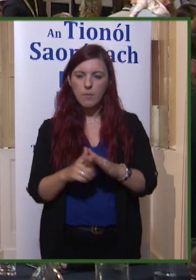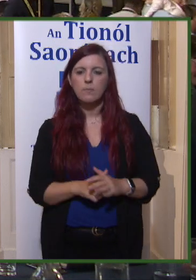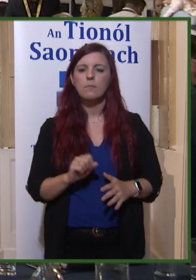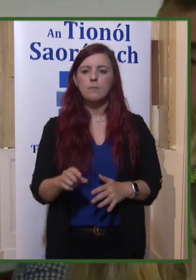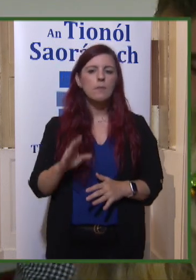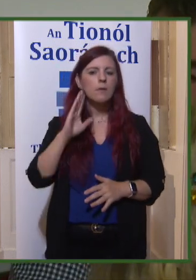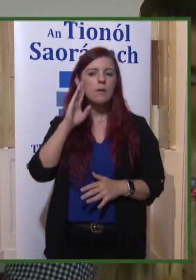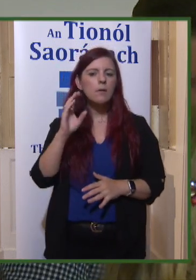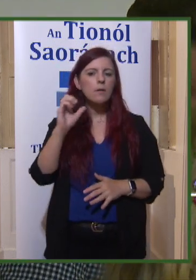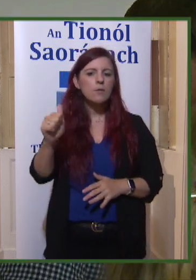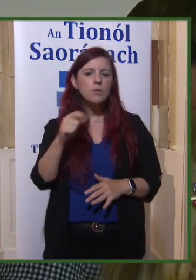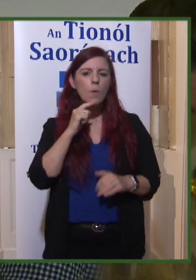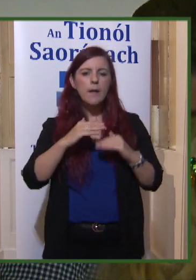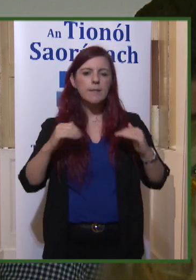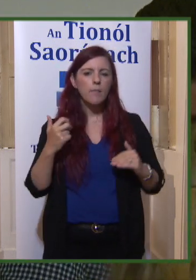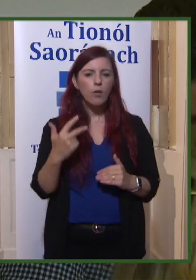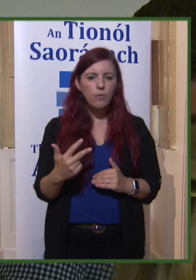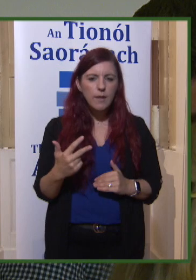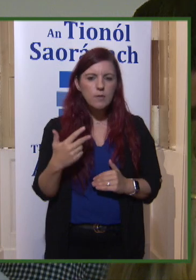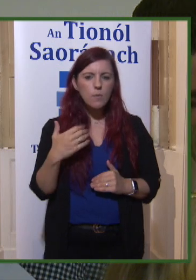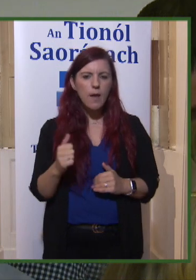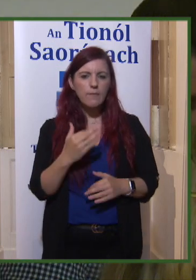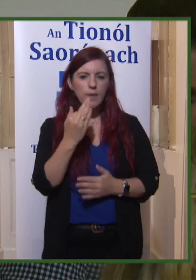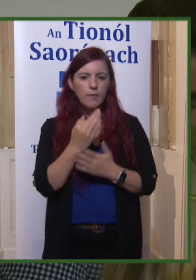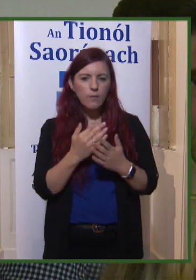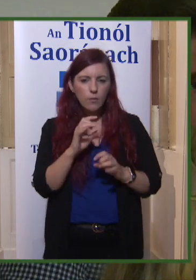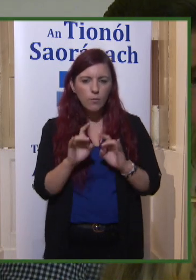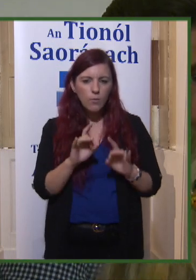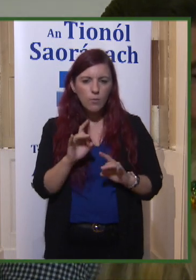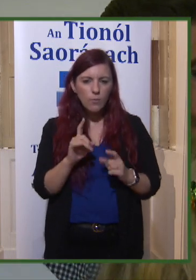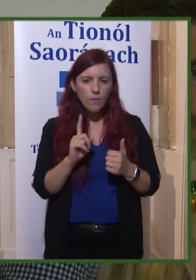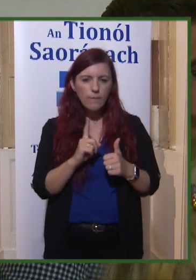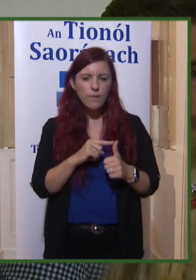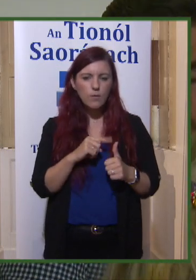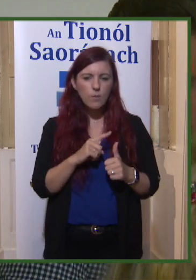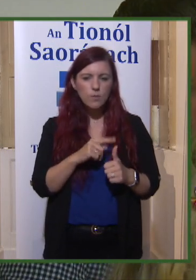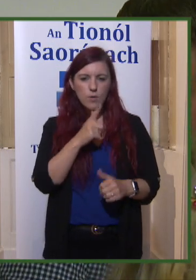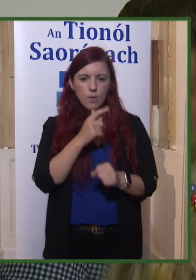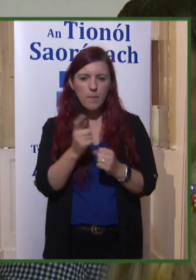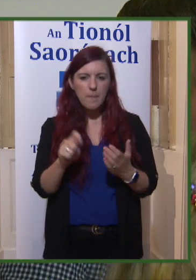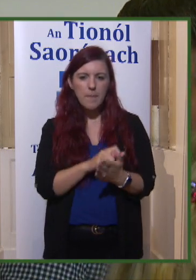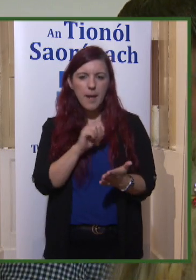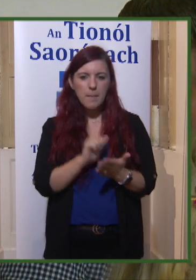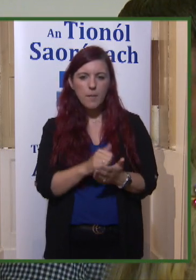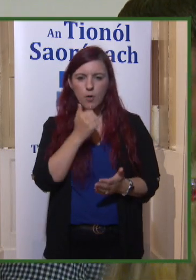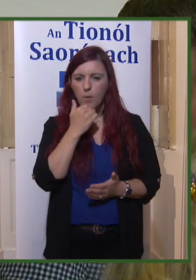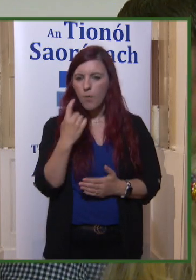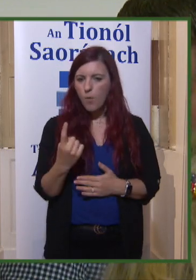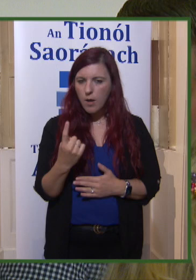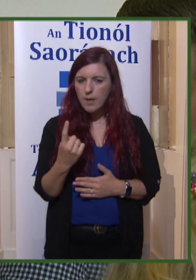Hi, Shifra from table 3. We have a few. The first one was on ballot paper 1, the yellow